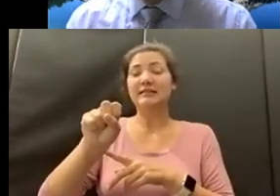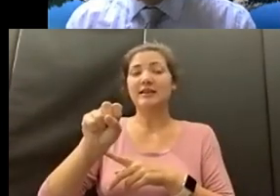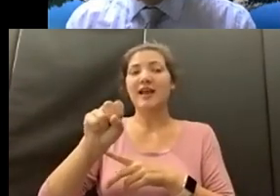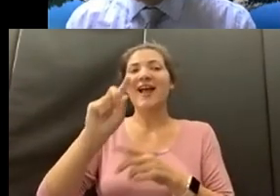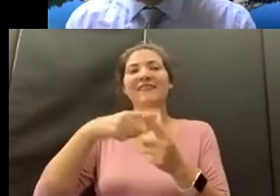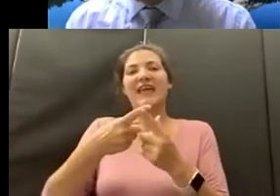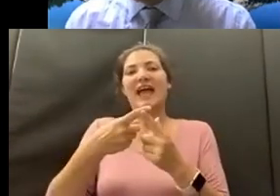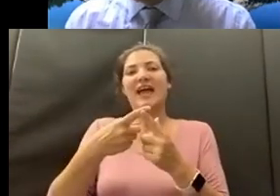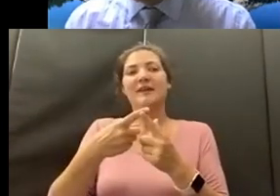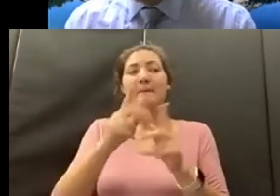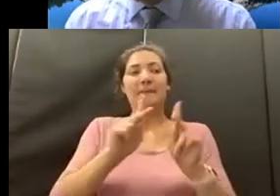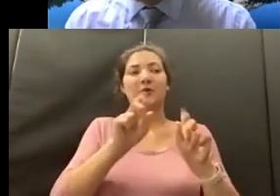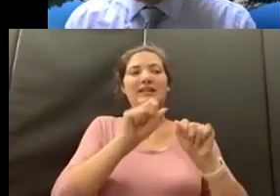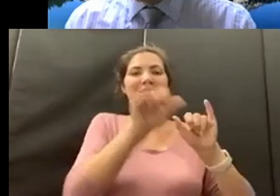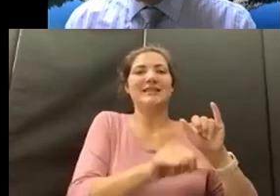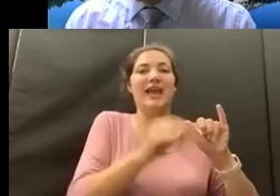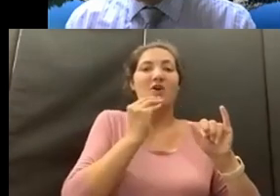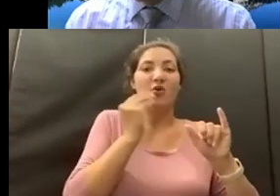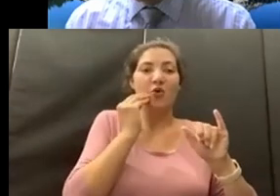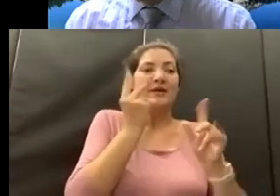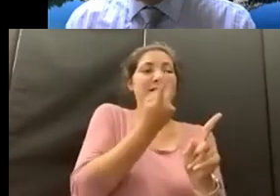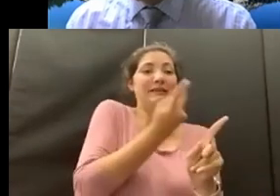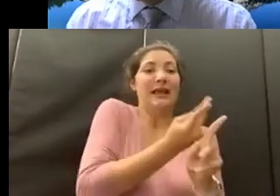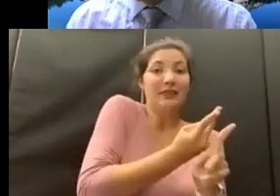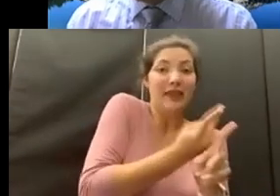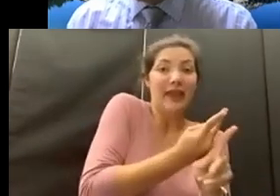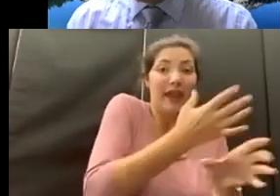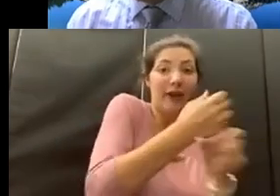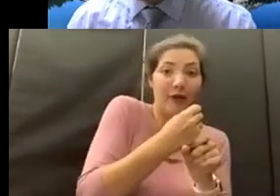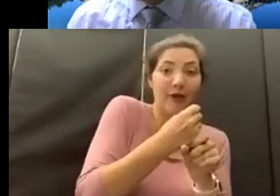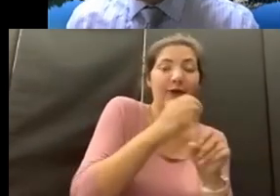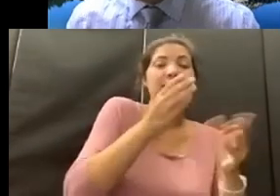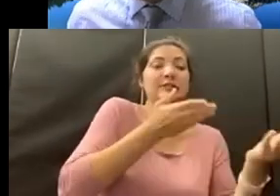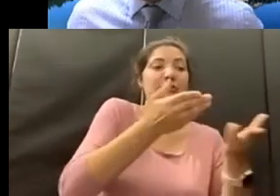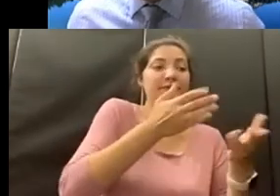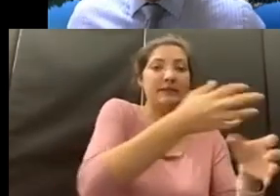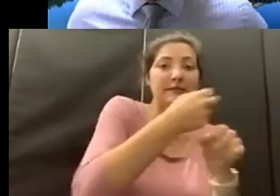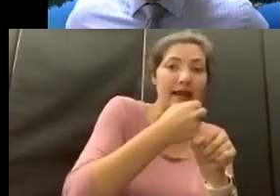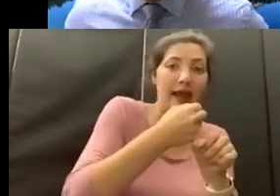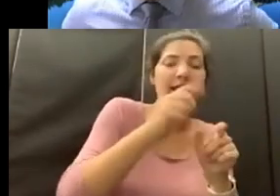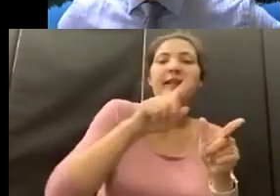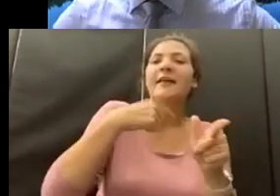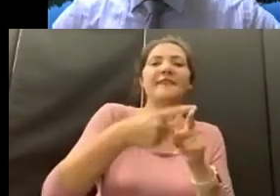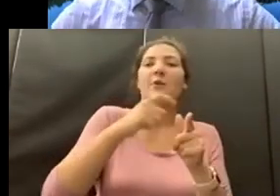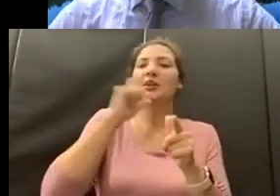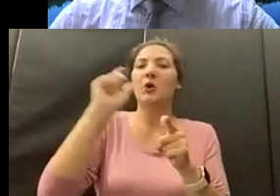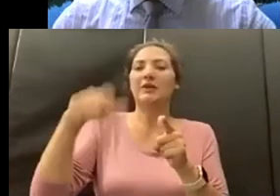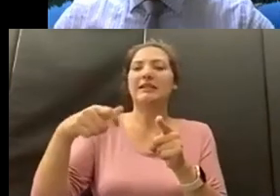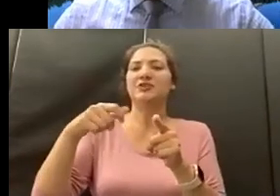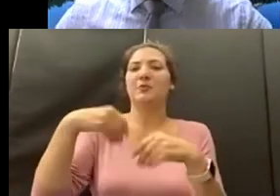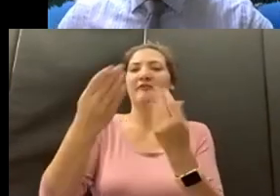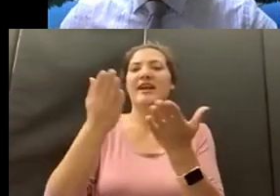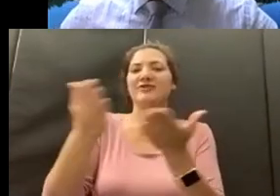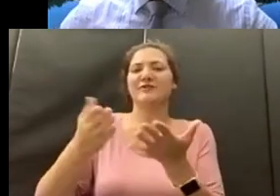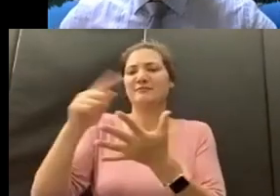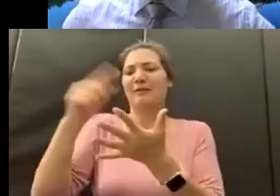larger lens and we say, all right, let's look at this in terms of ACEs, right? And our early childhood experiences, this